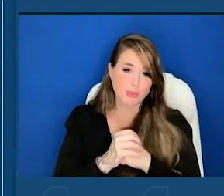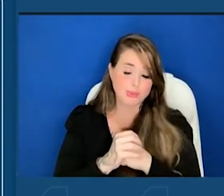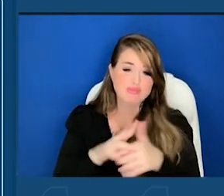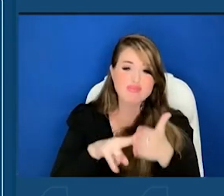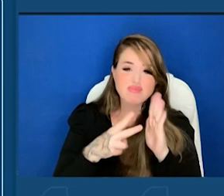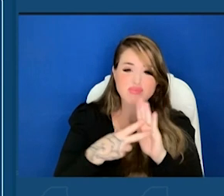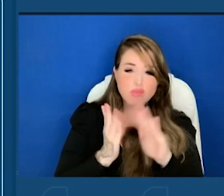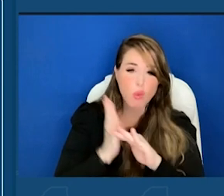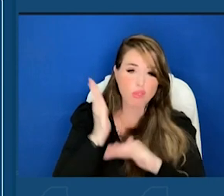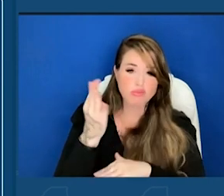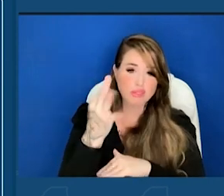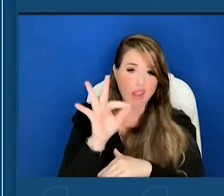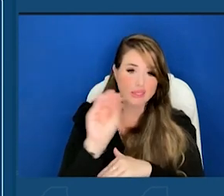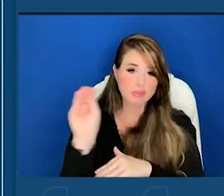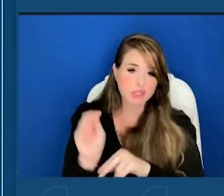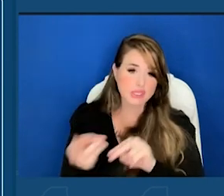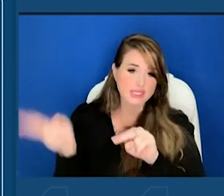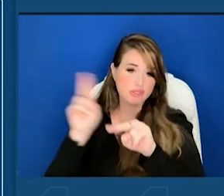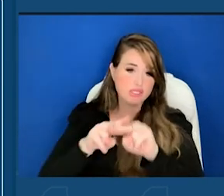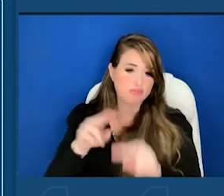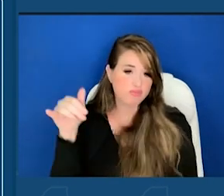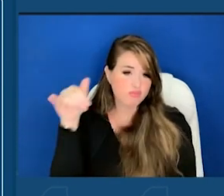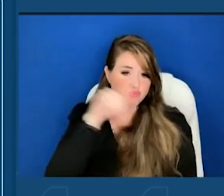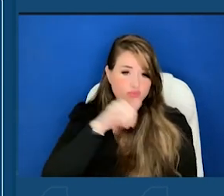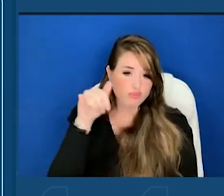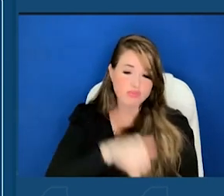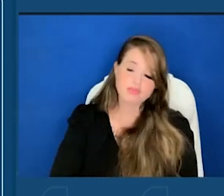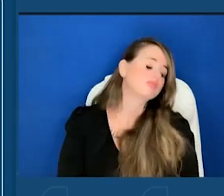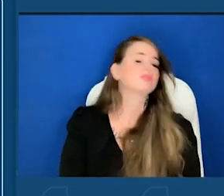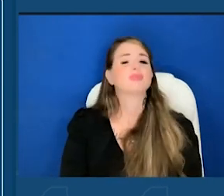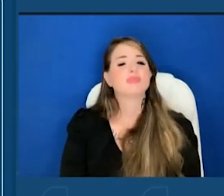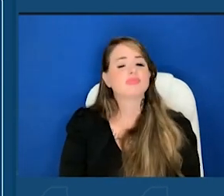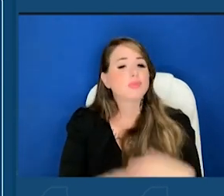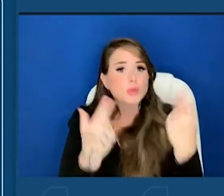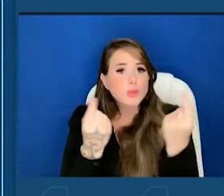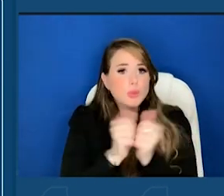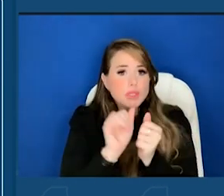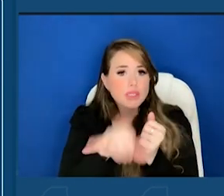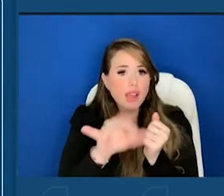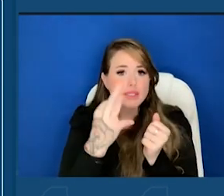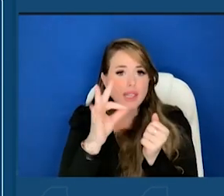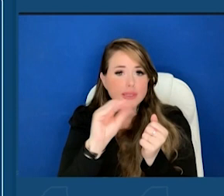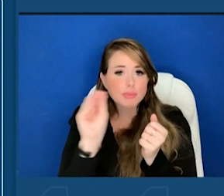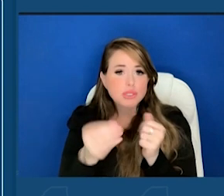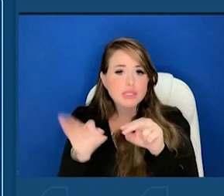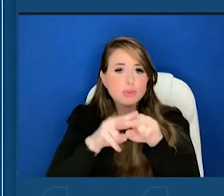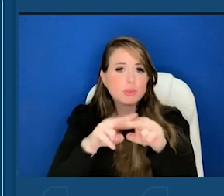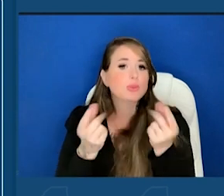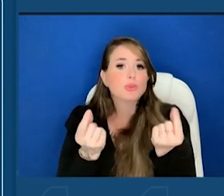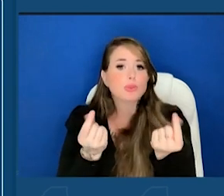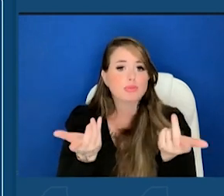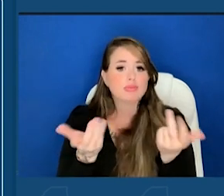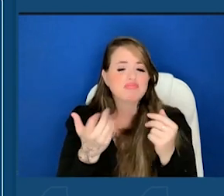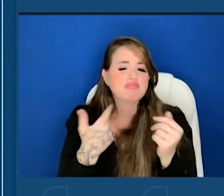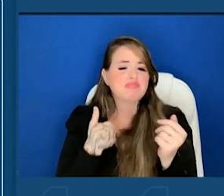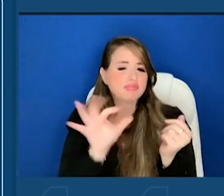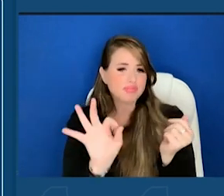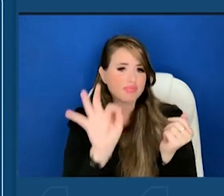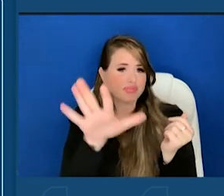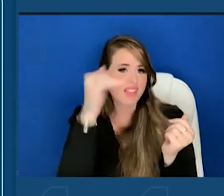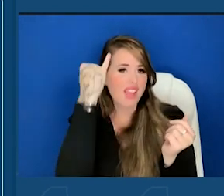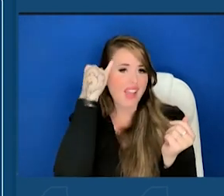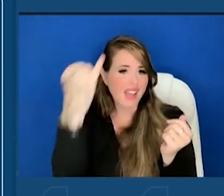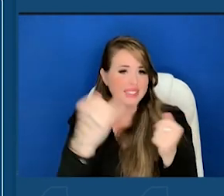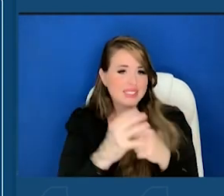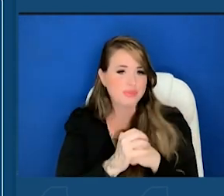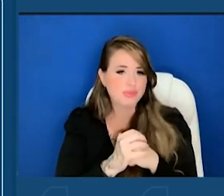19% increase. What do you do with a 19% increase? I have an idea for you.